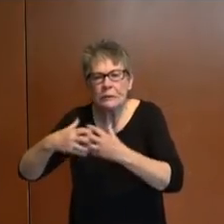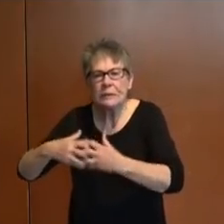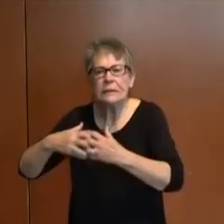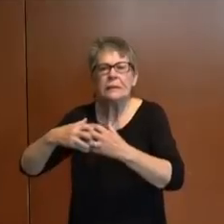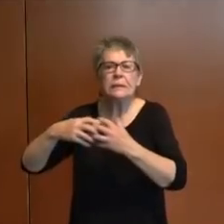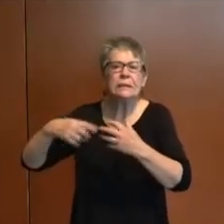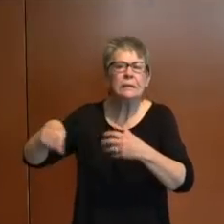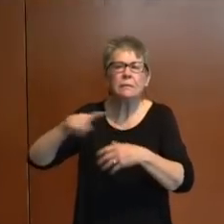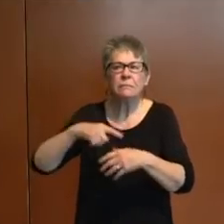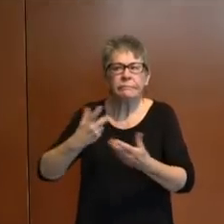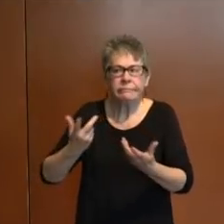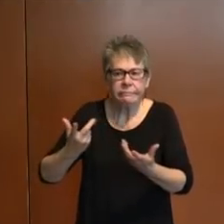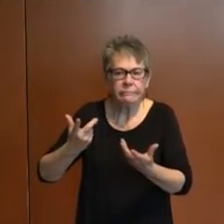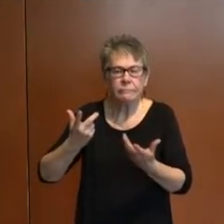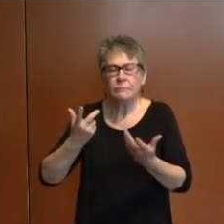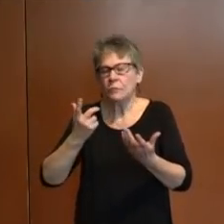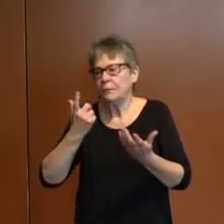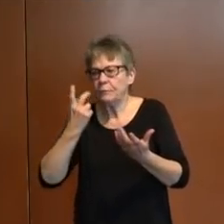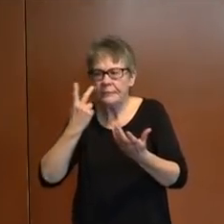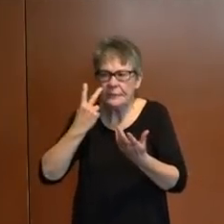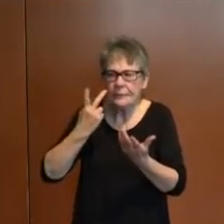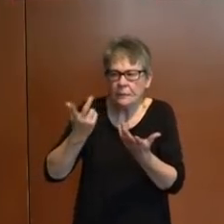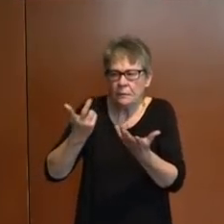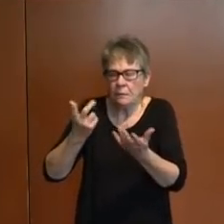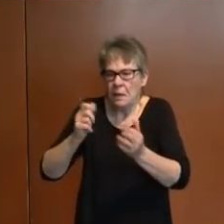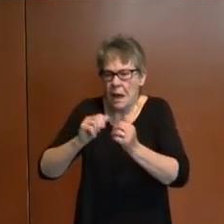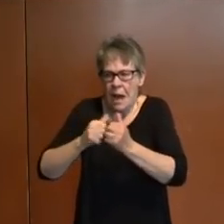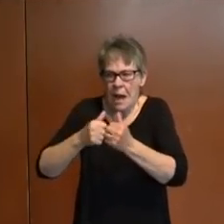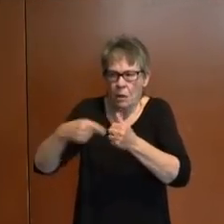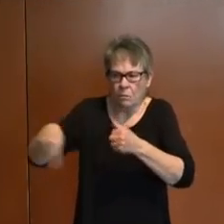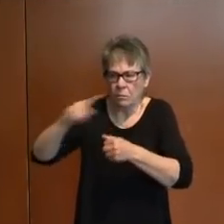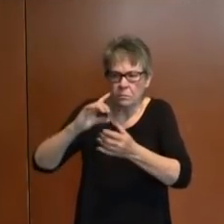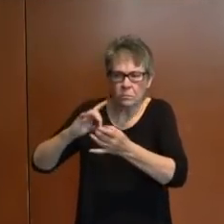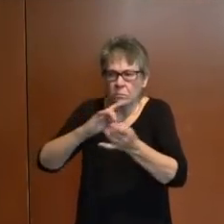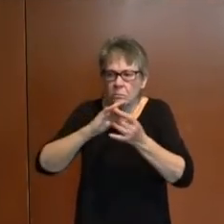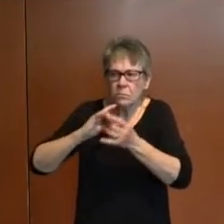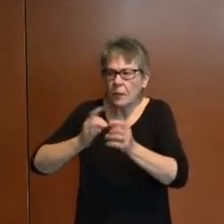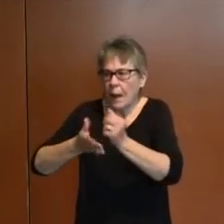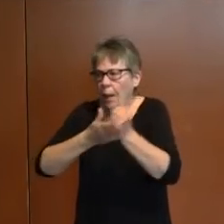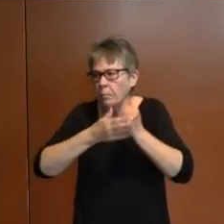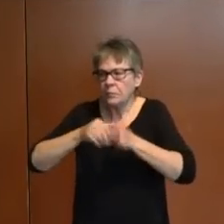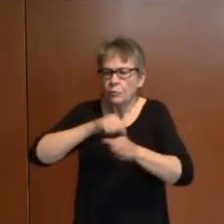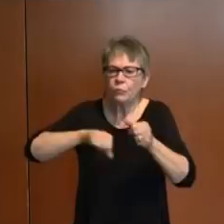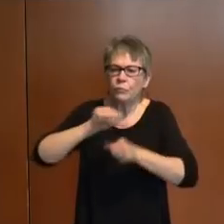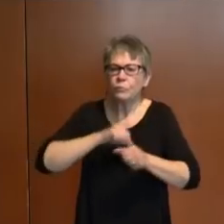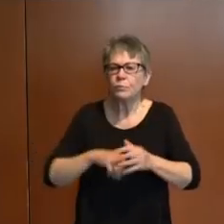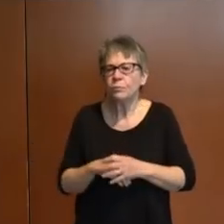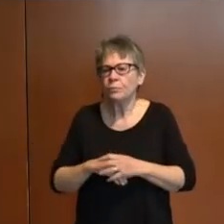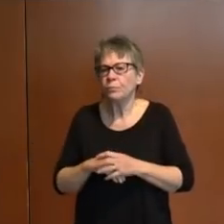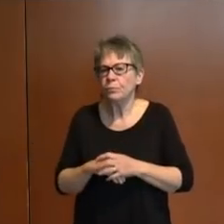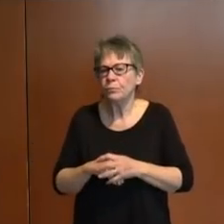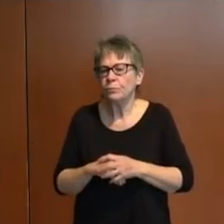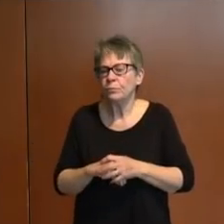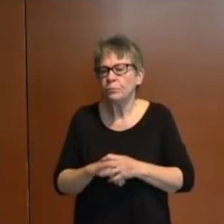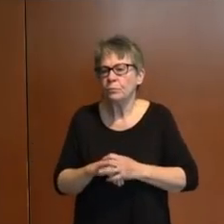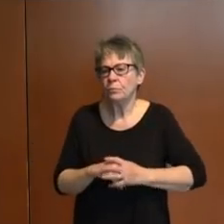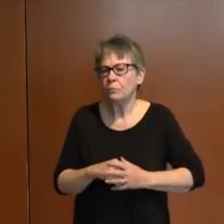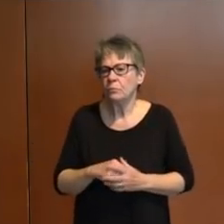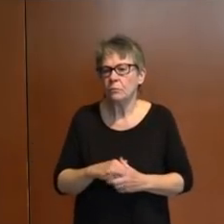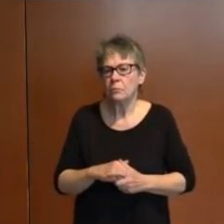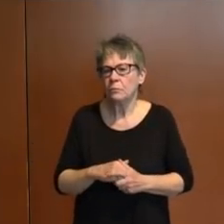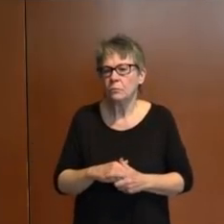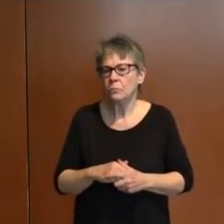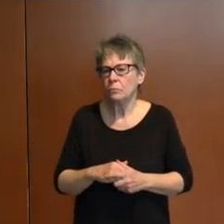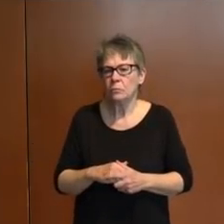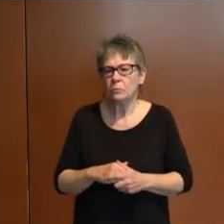mean, that's an example of what we're talking about. We will lay it all out to try to save lives, and there's no price that's too much to